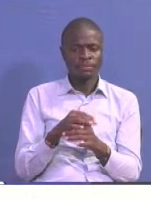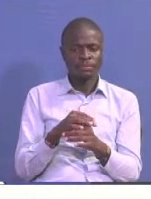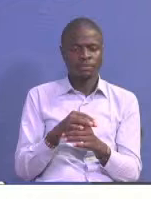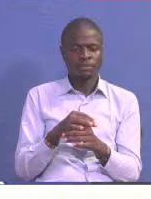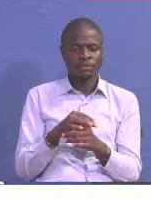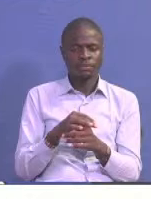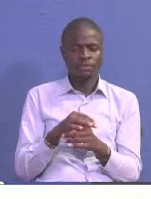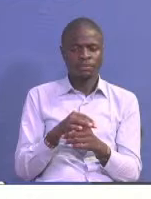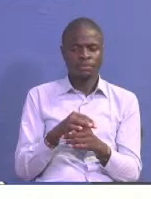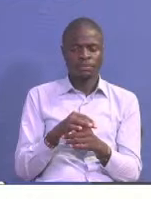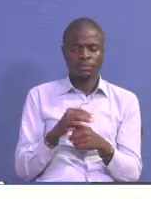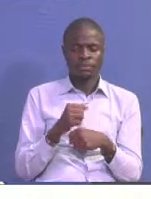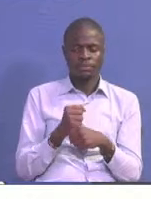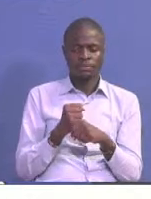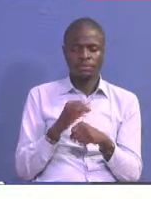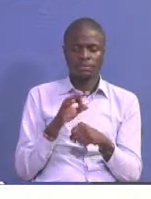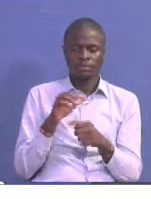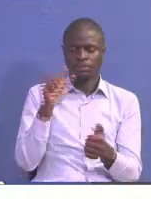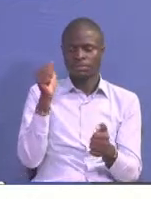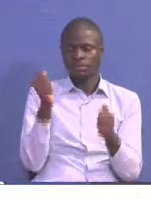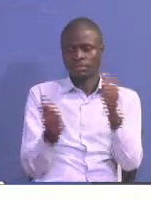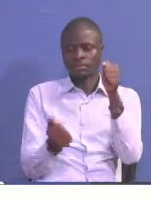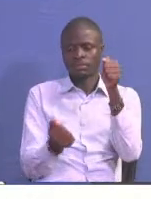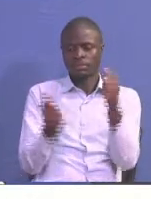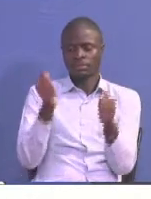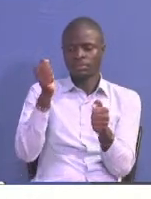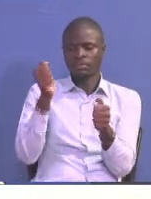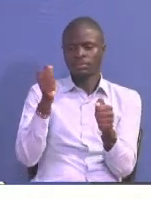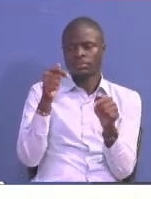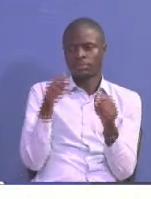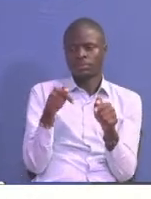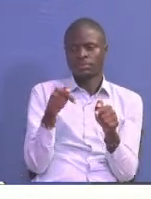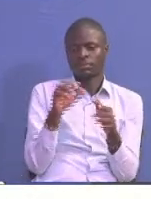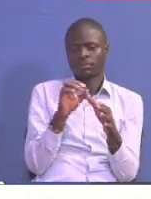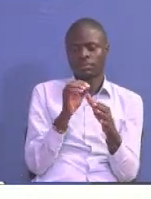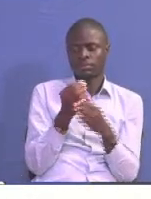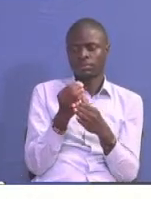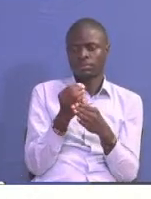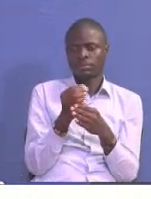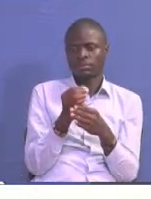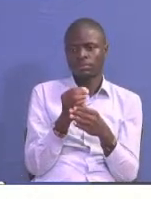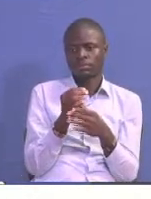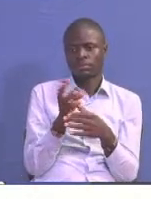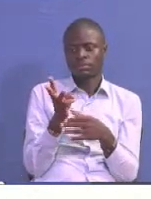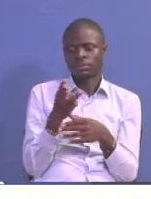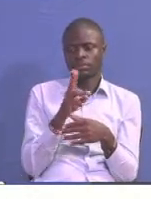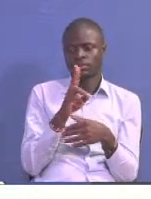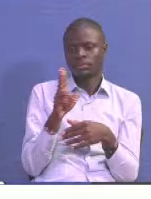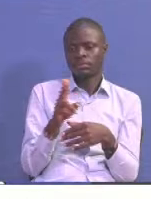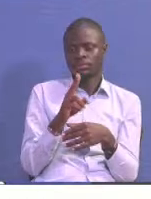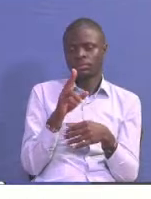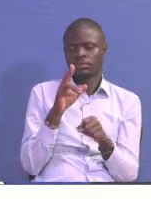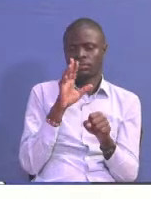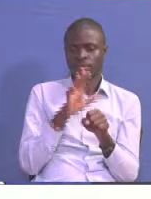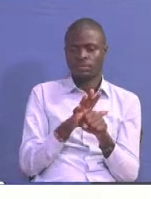assembly of vehicles. We assemble vehicles here, or we are using a lot